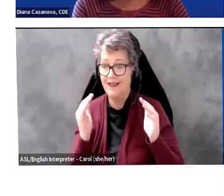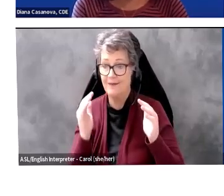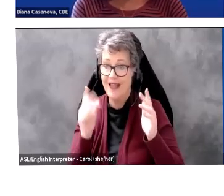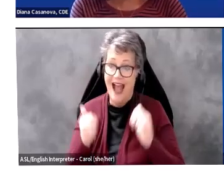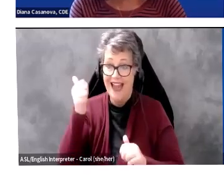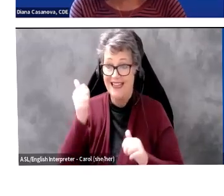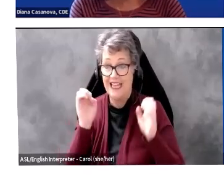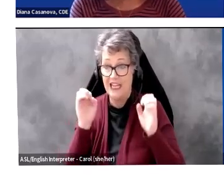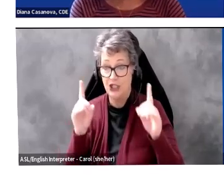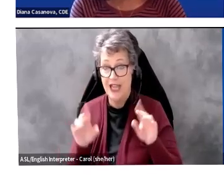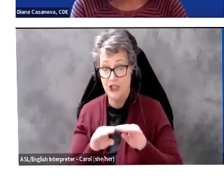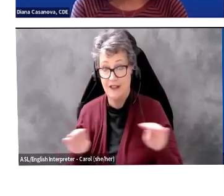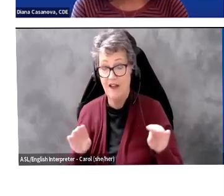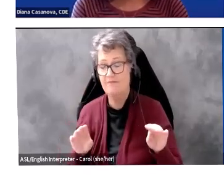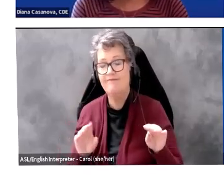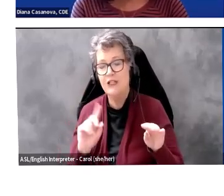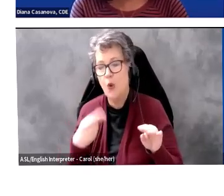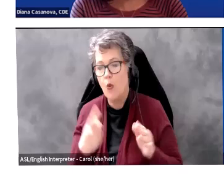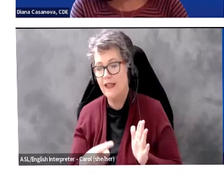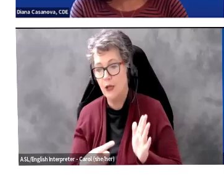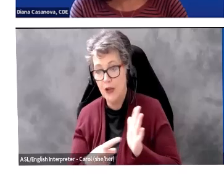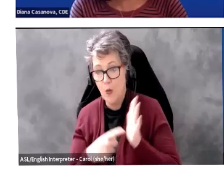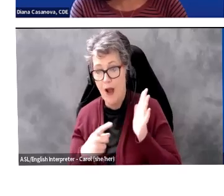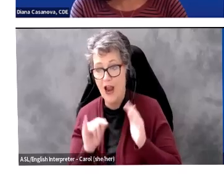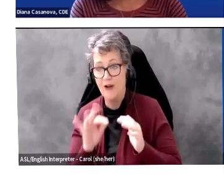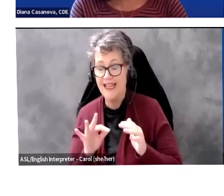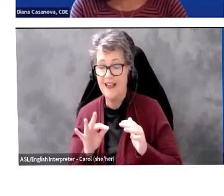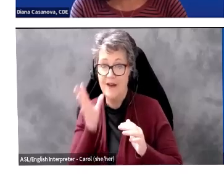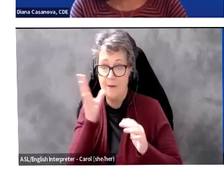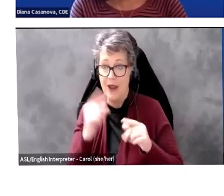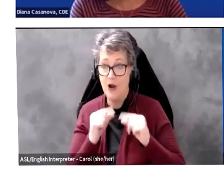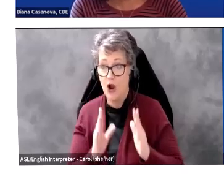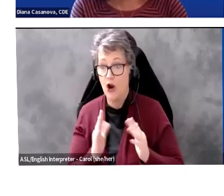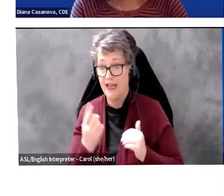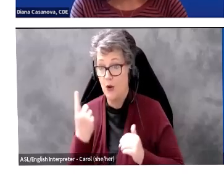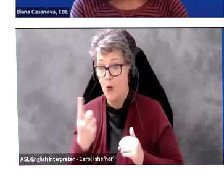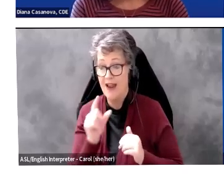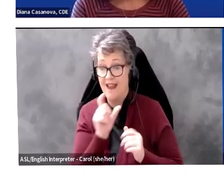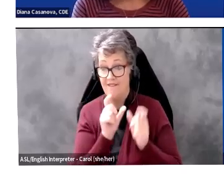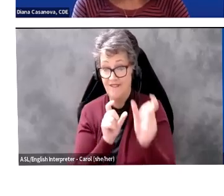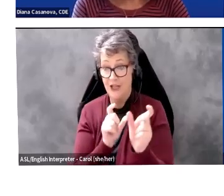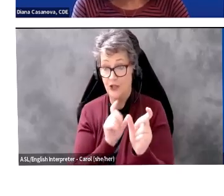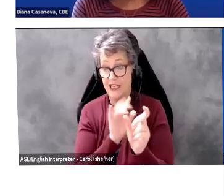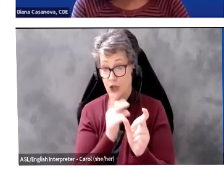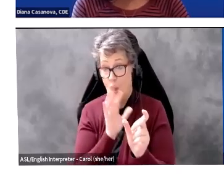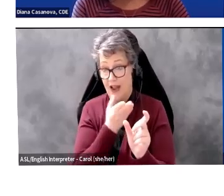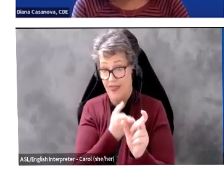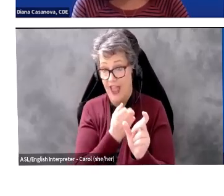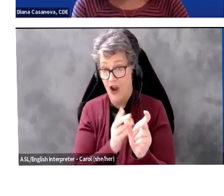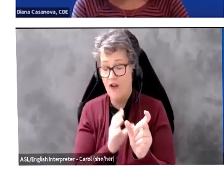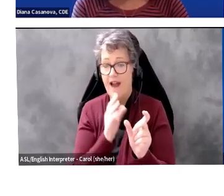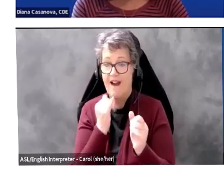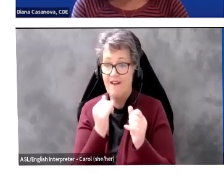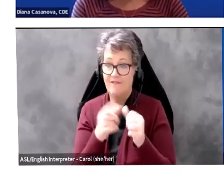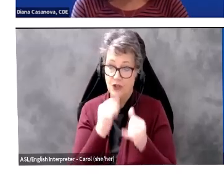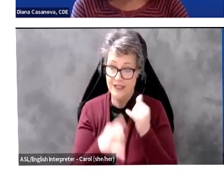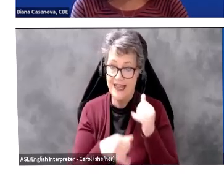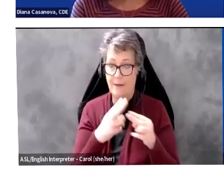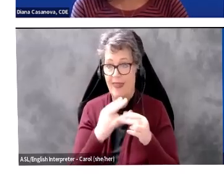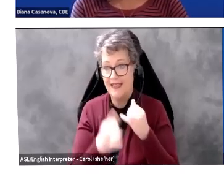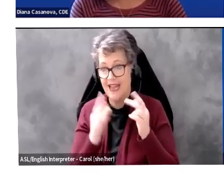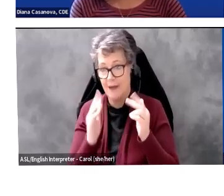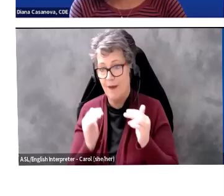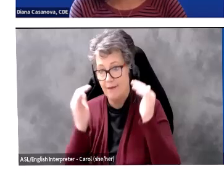now only conditionally required. So if any Parent Guardian 1 field is populated, first name, last name, highest